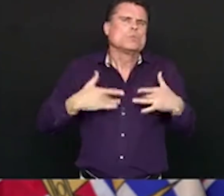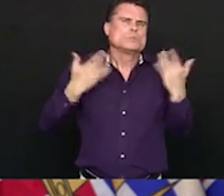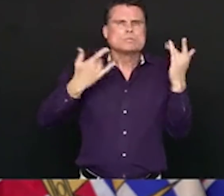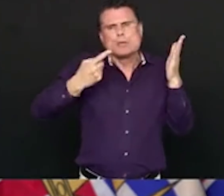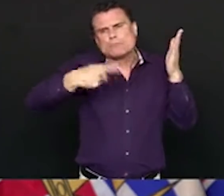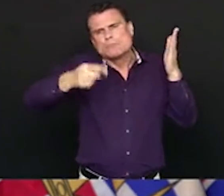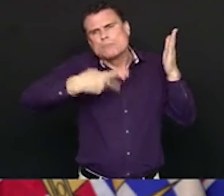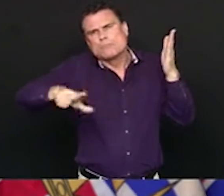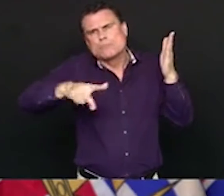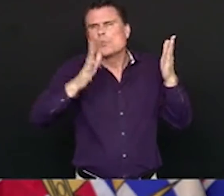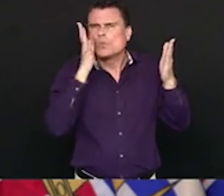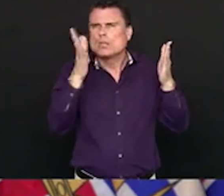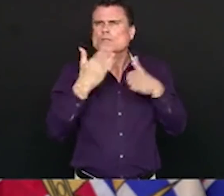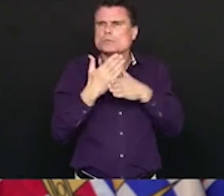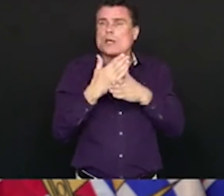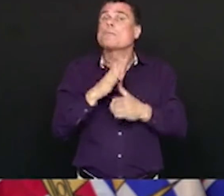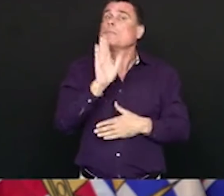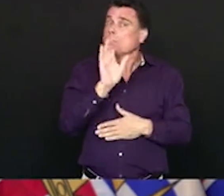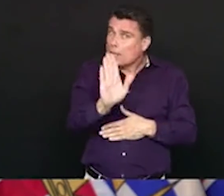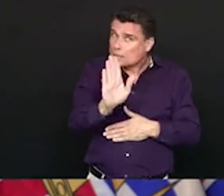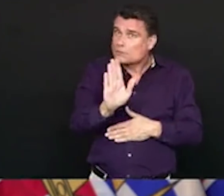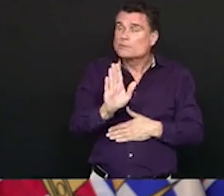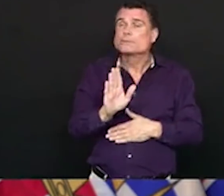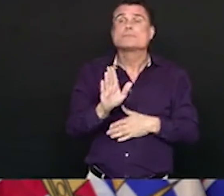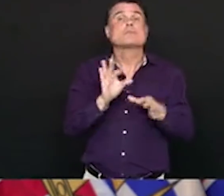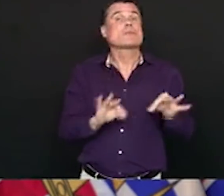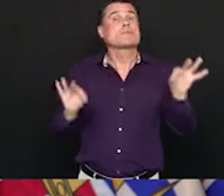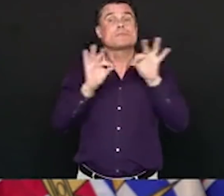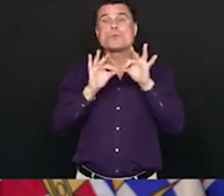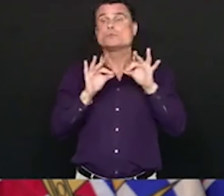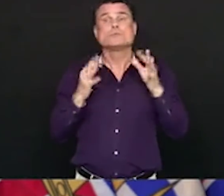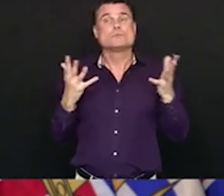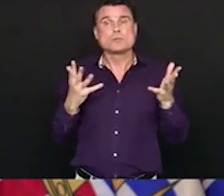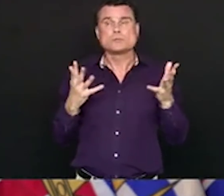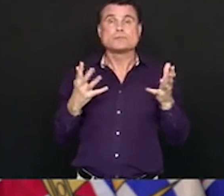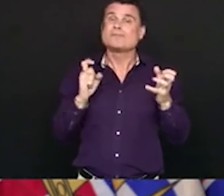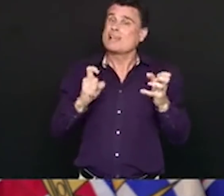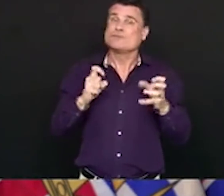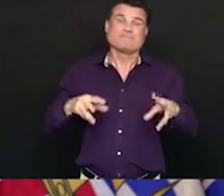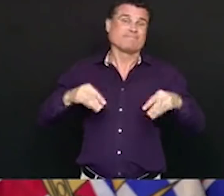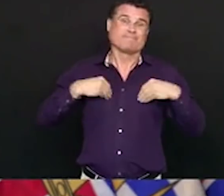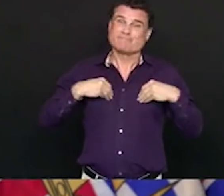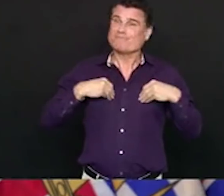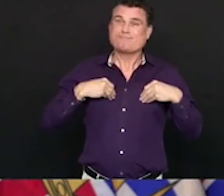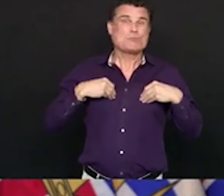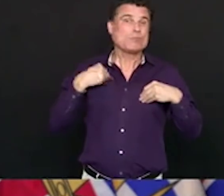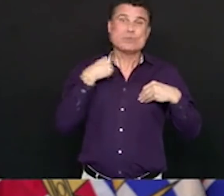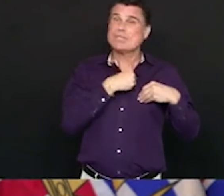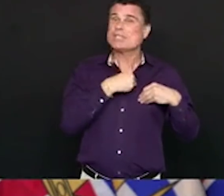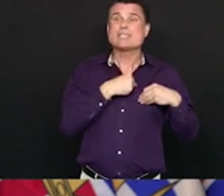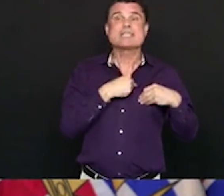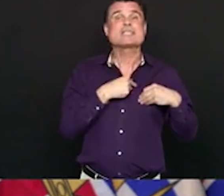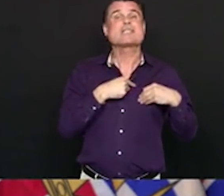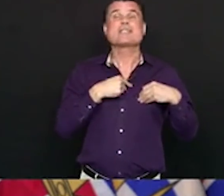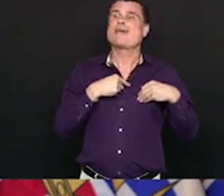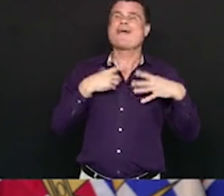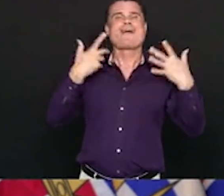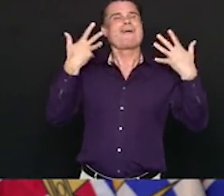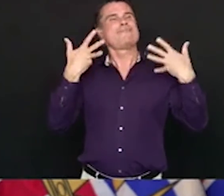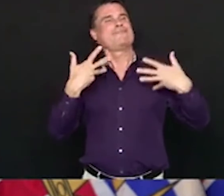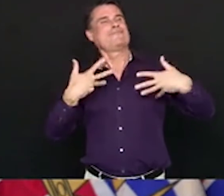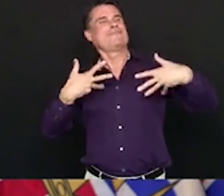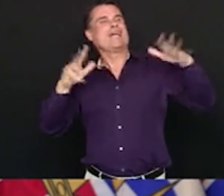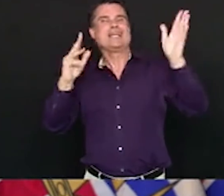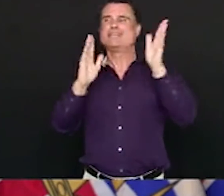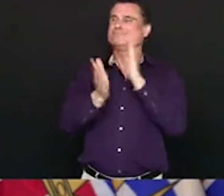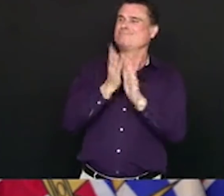not at the end of our beginning yet. We're maybe partway through it. We're not at anywhere near the end of what we're